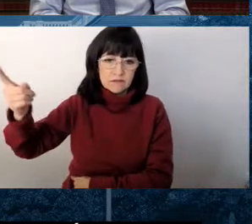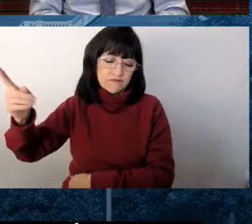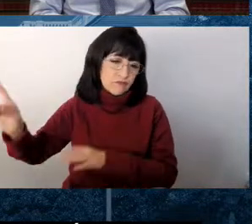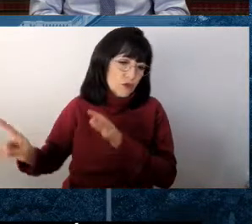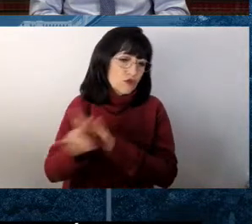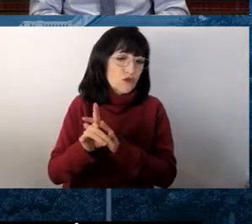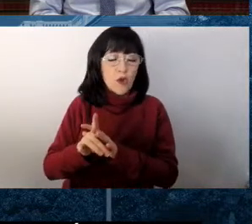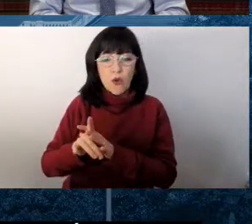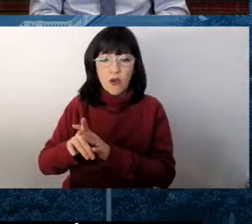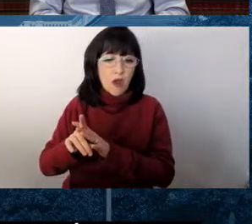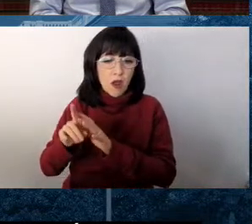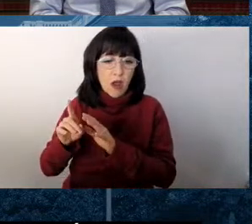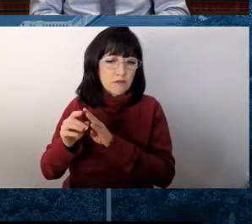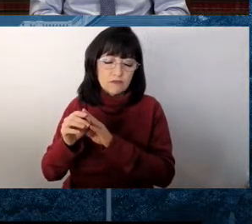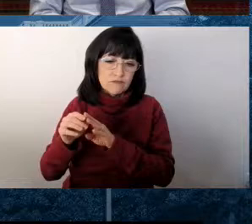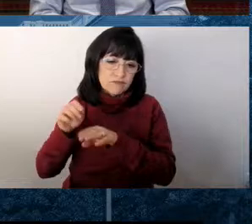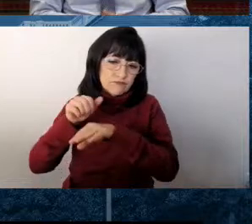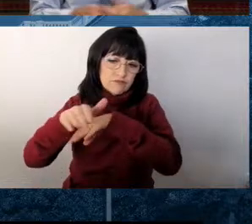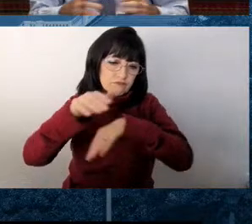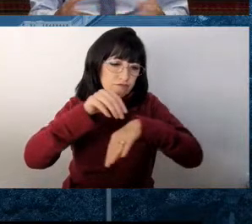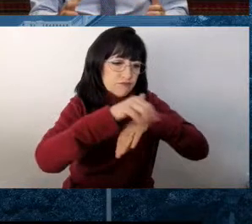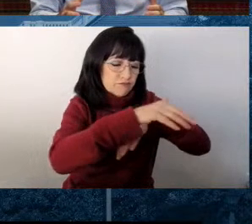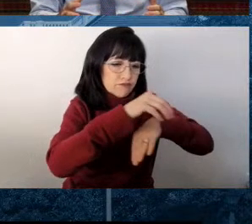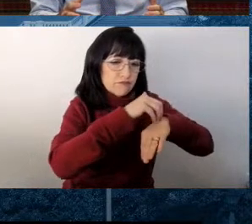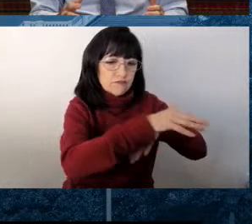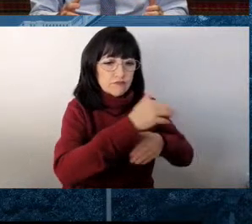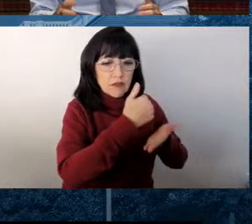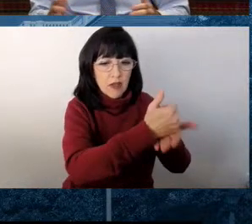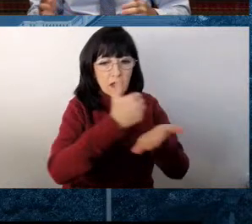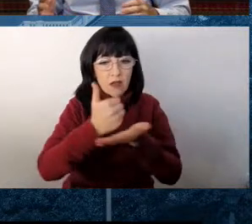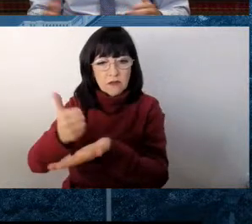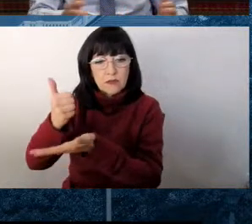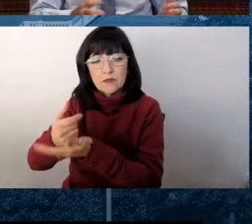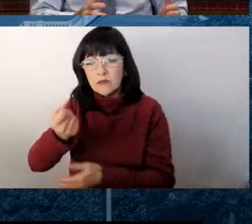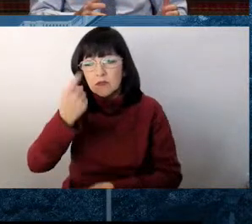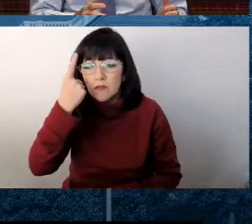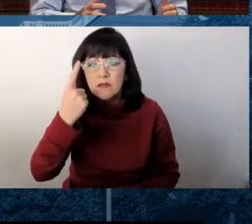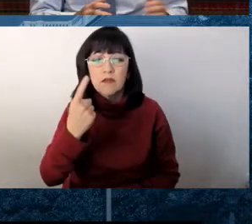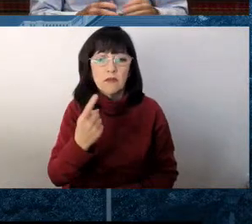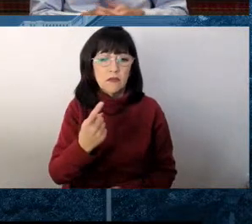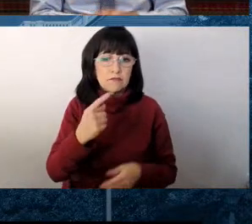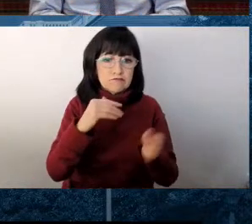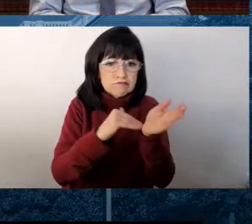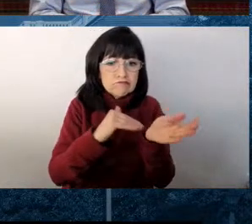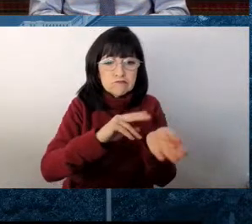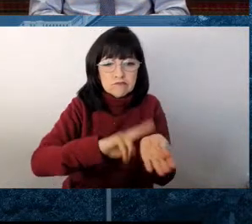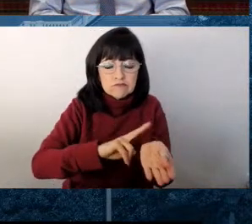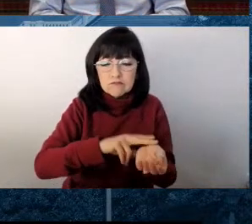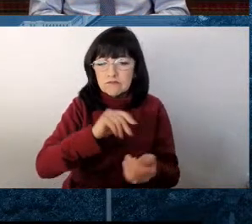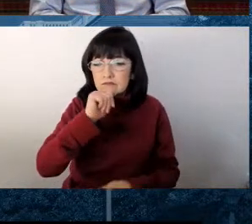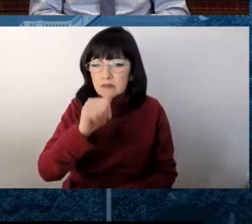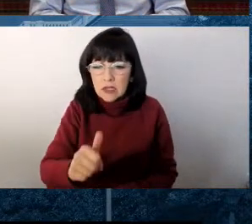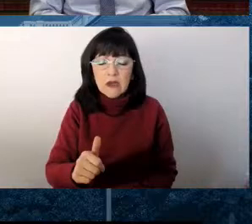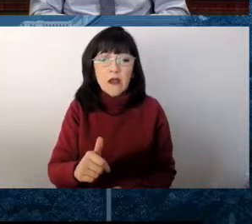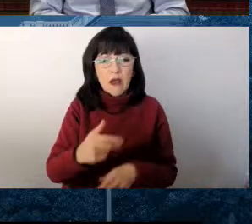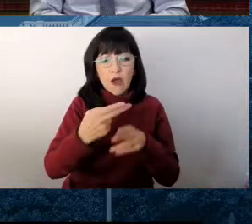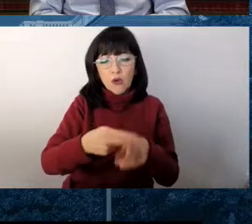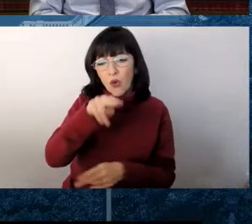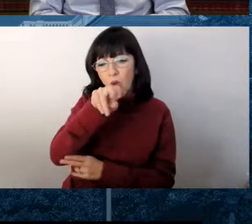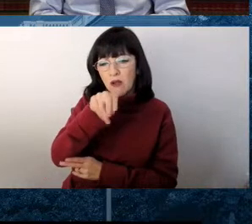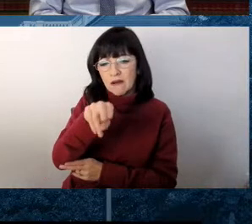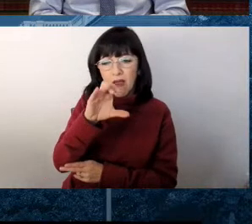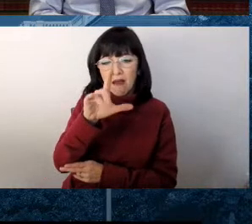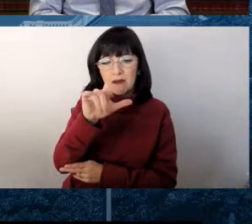positive about that support. It's mostly non-clinical support. It's just a big morale boost for all those